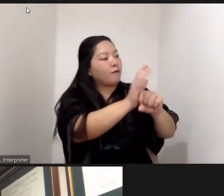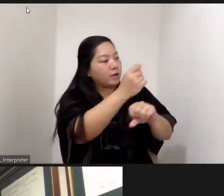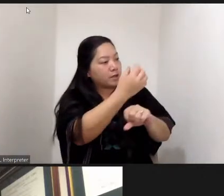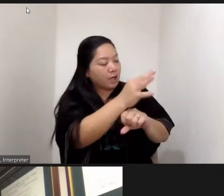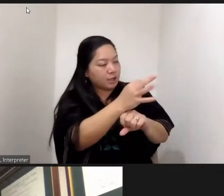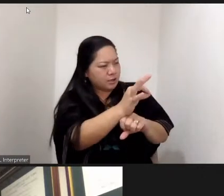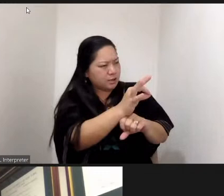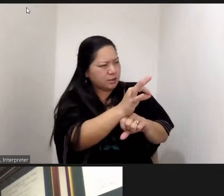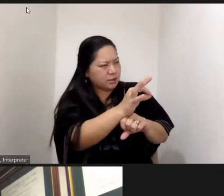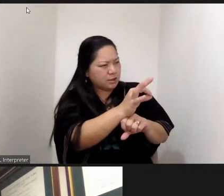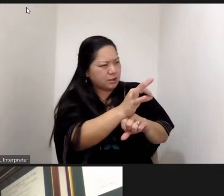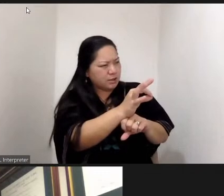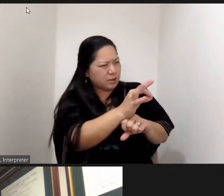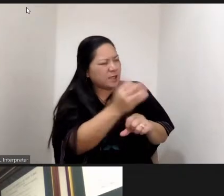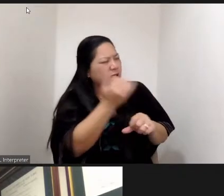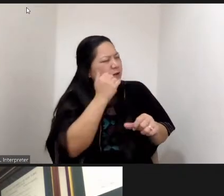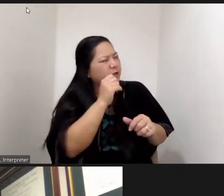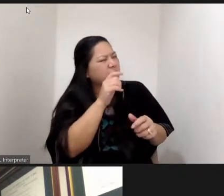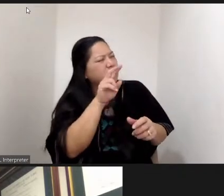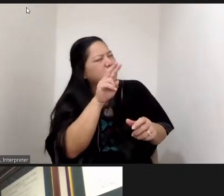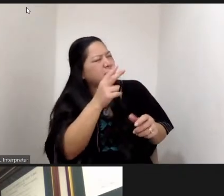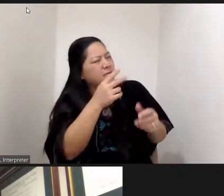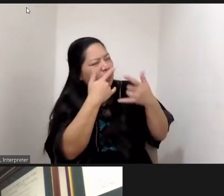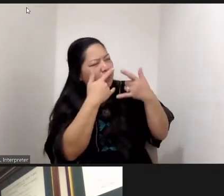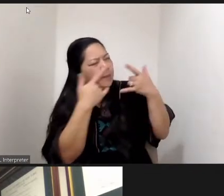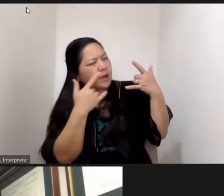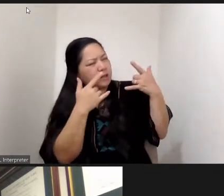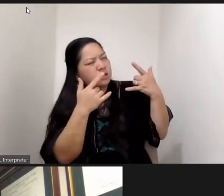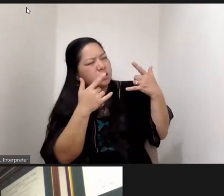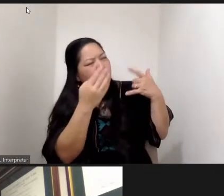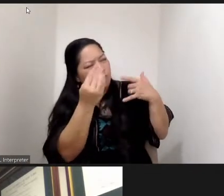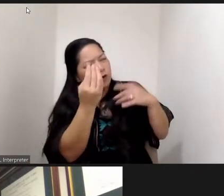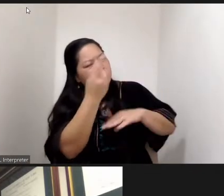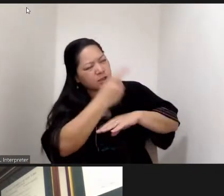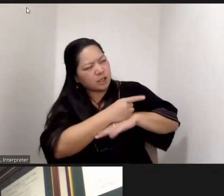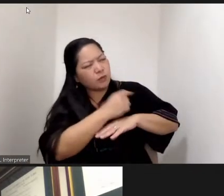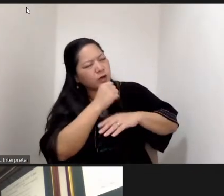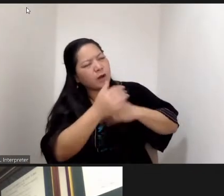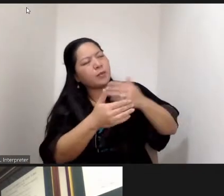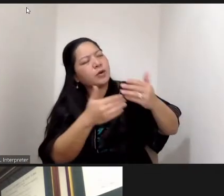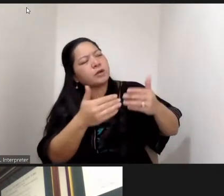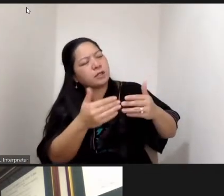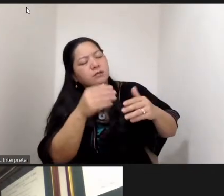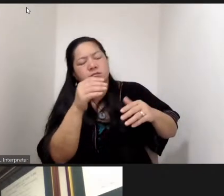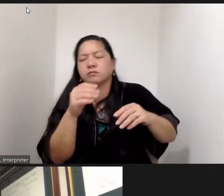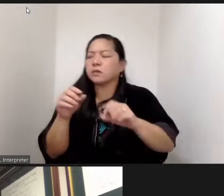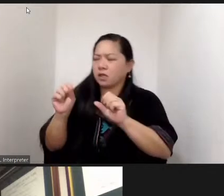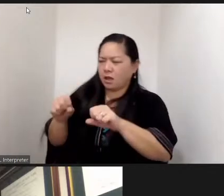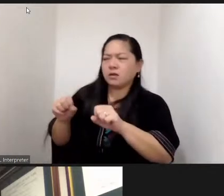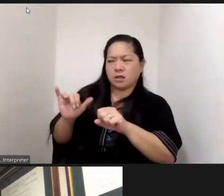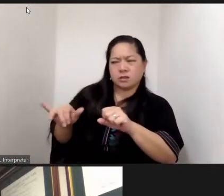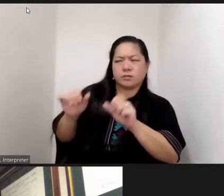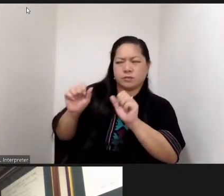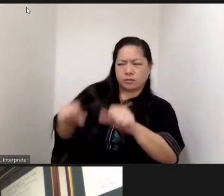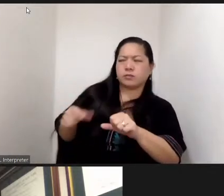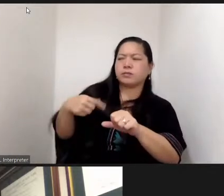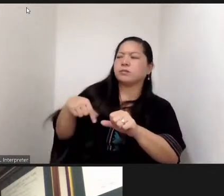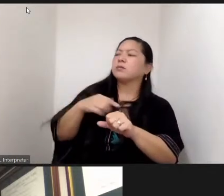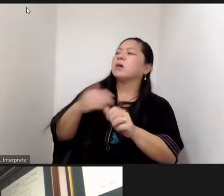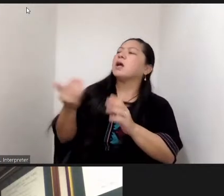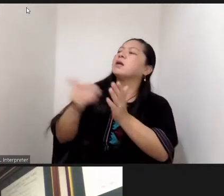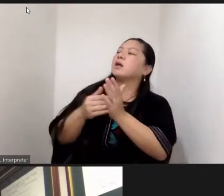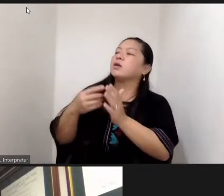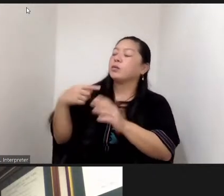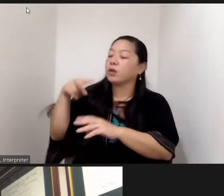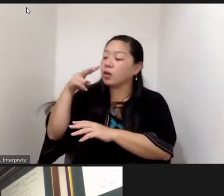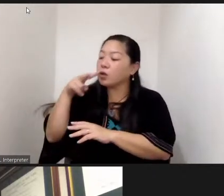14-day period, would not proceed? Yes, that is a possibility. But again, we are looking at data not